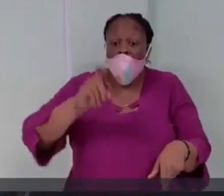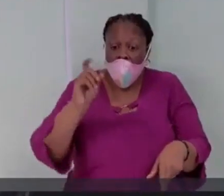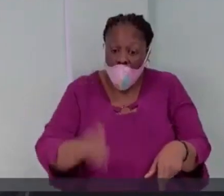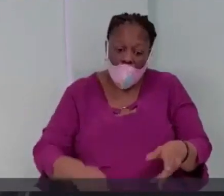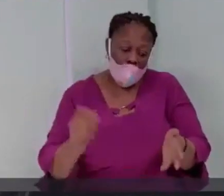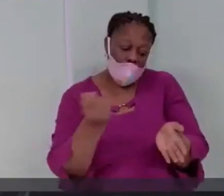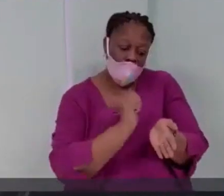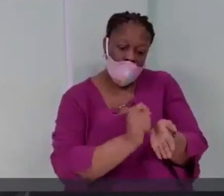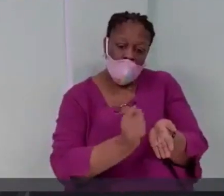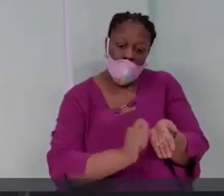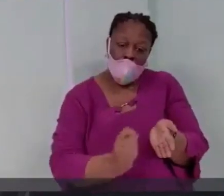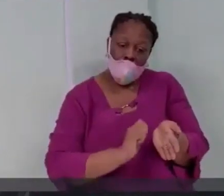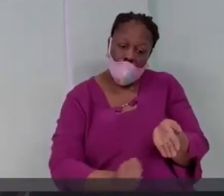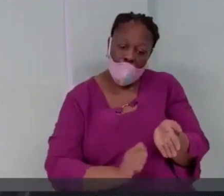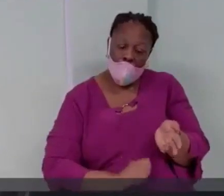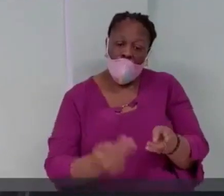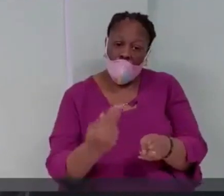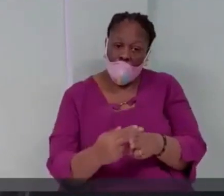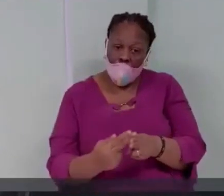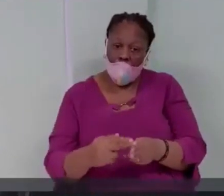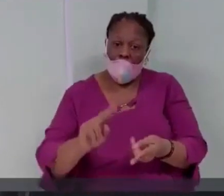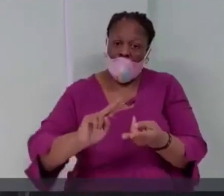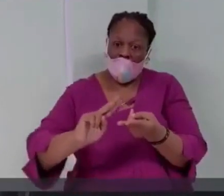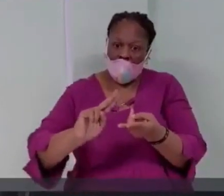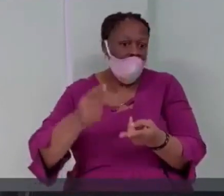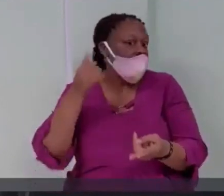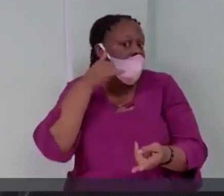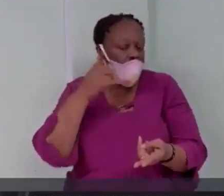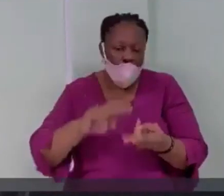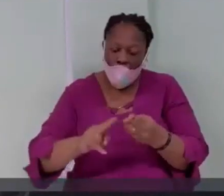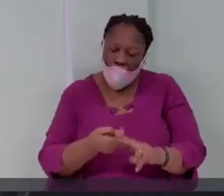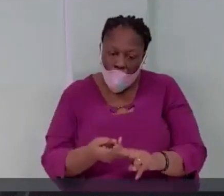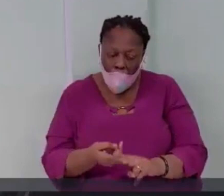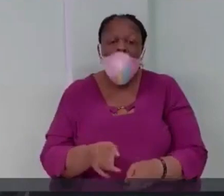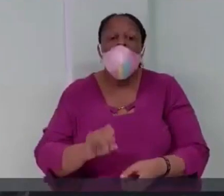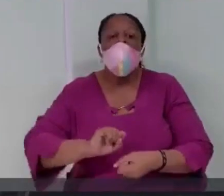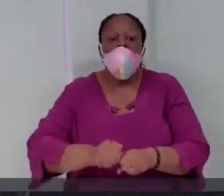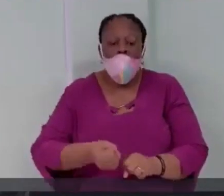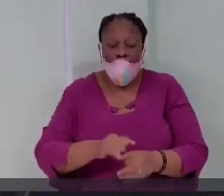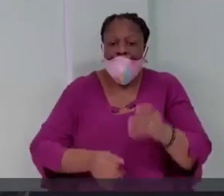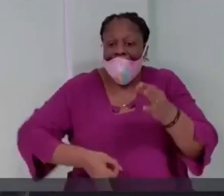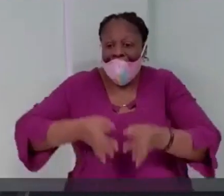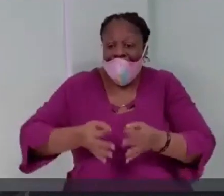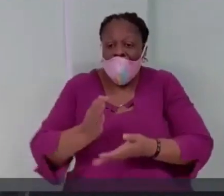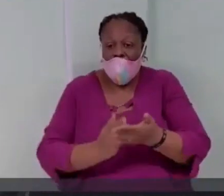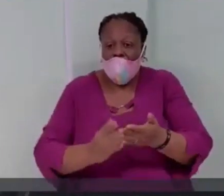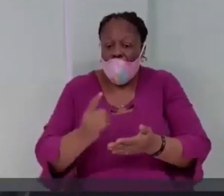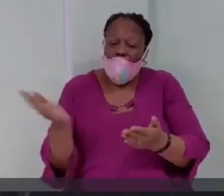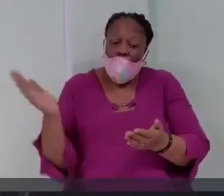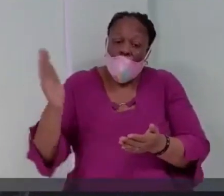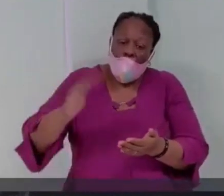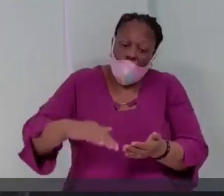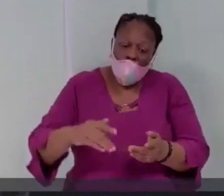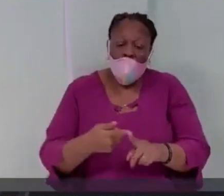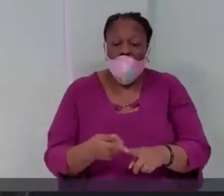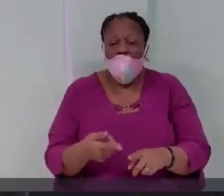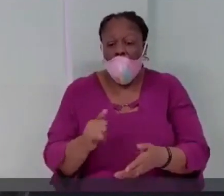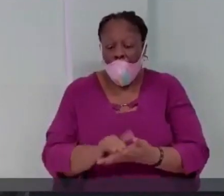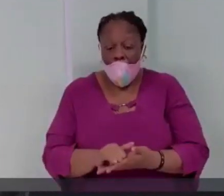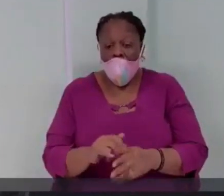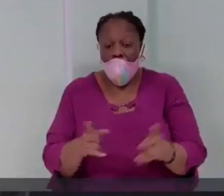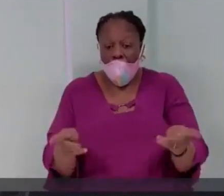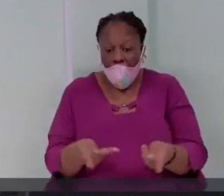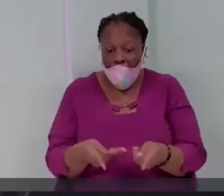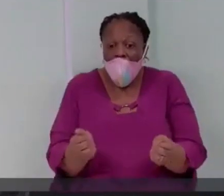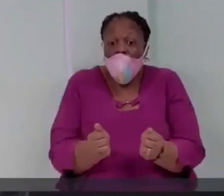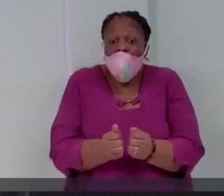for an event at a specific venue, that permission is not transferable to another venue. Permission